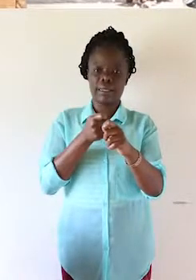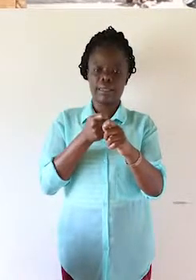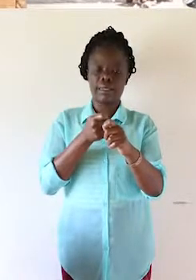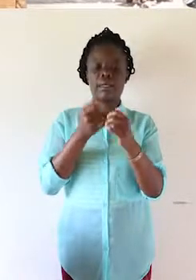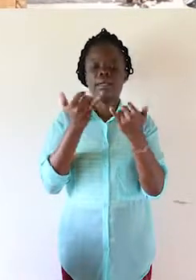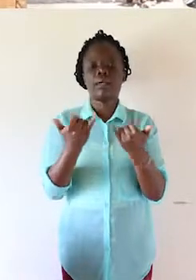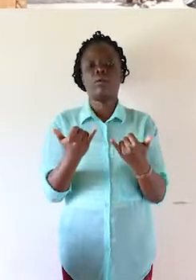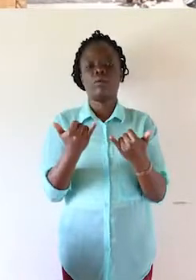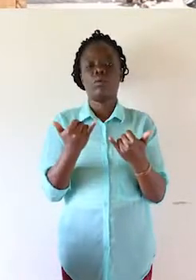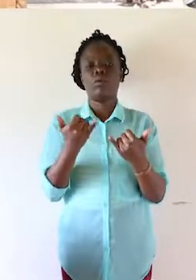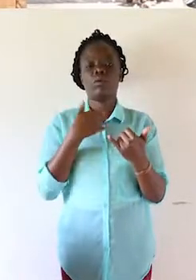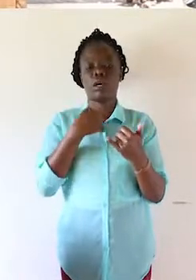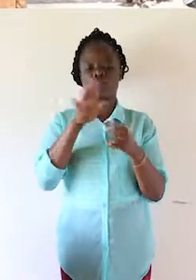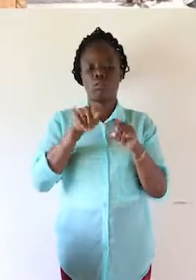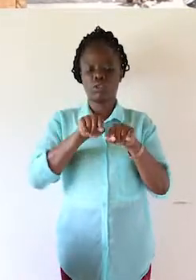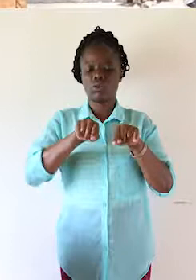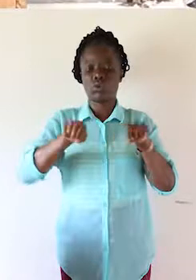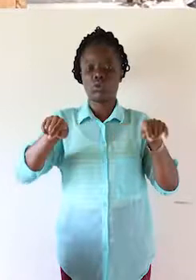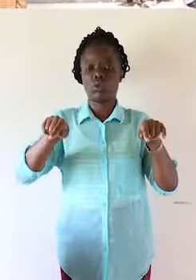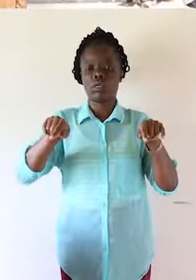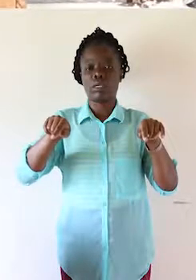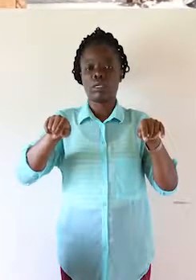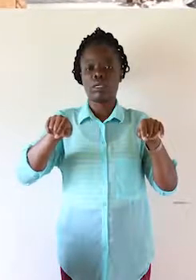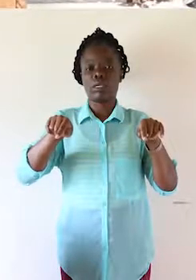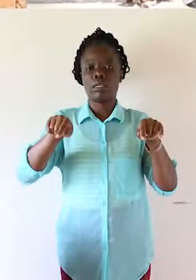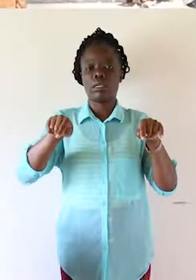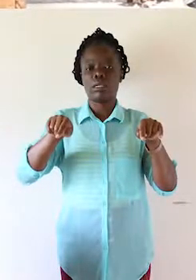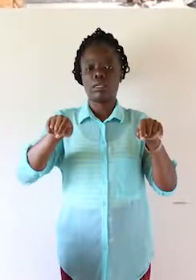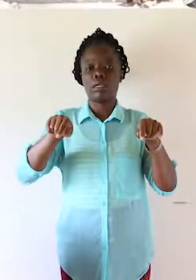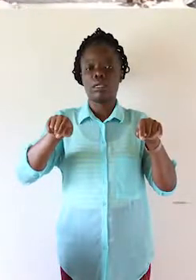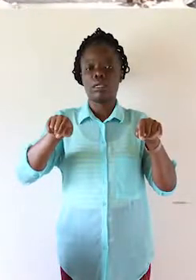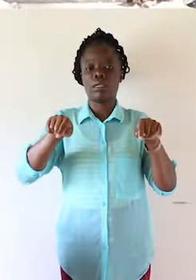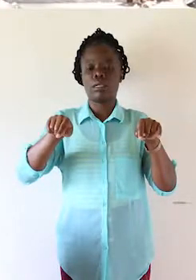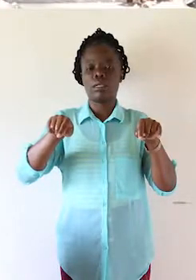nailing, now you have your stool, and then